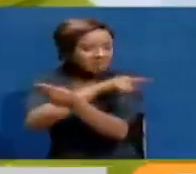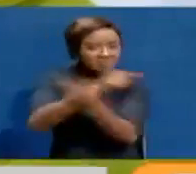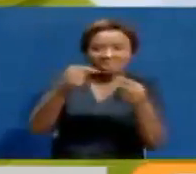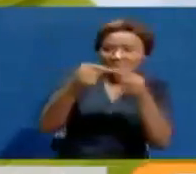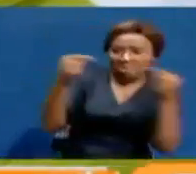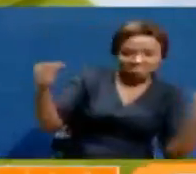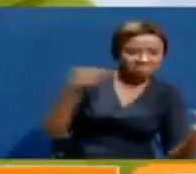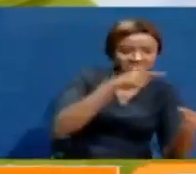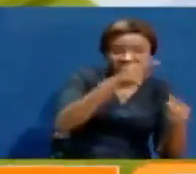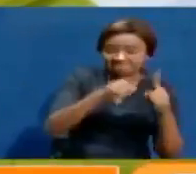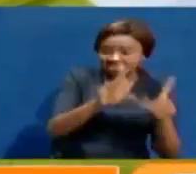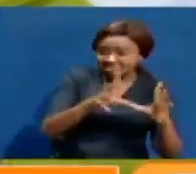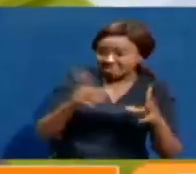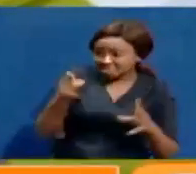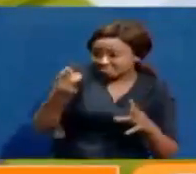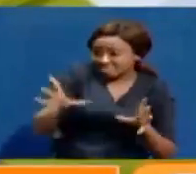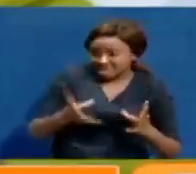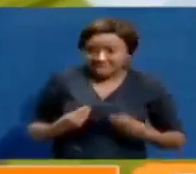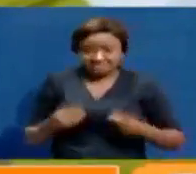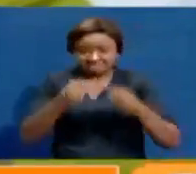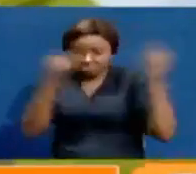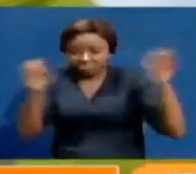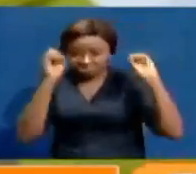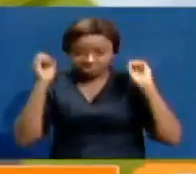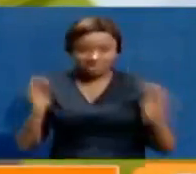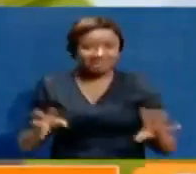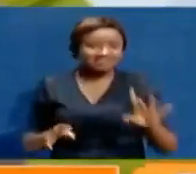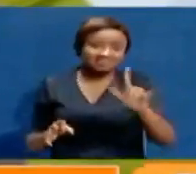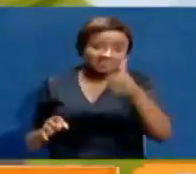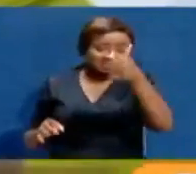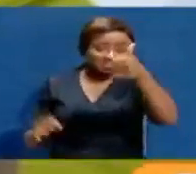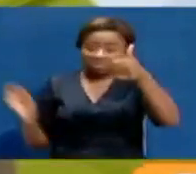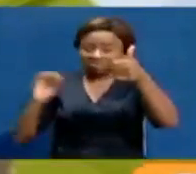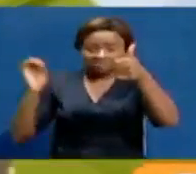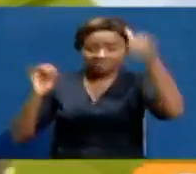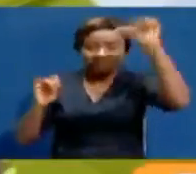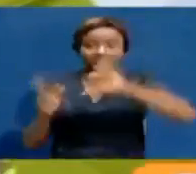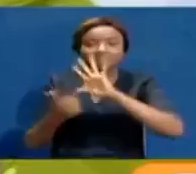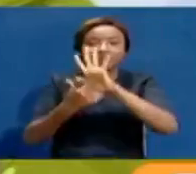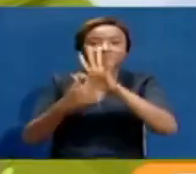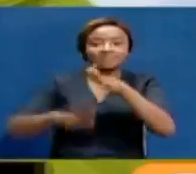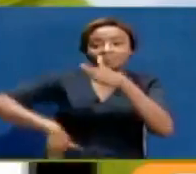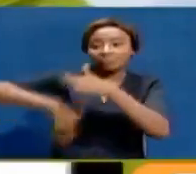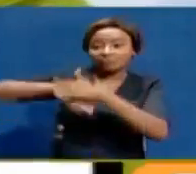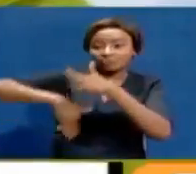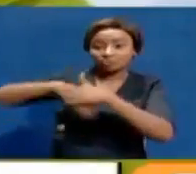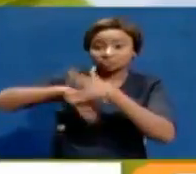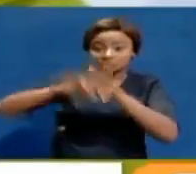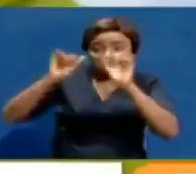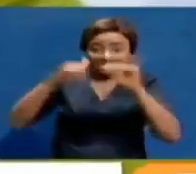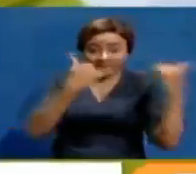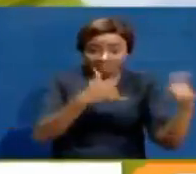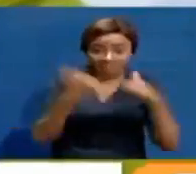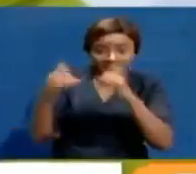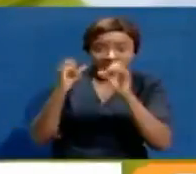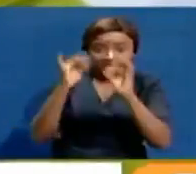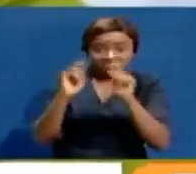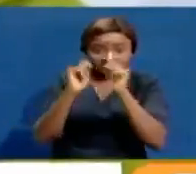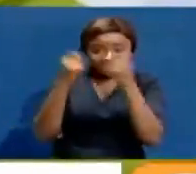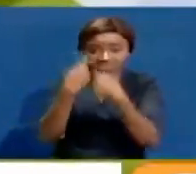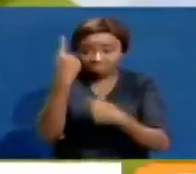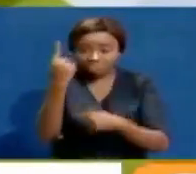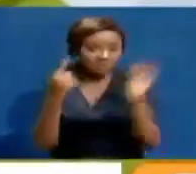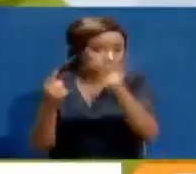si nzuri. Hata soka haiwezi cheswa kama timu sio mbili. Kwa hivyo kwa kila